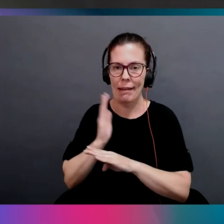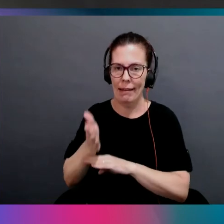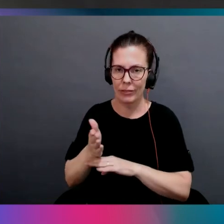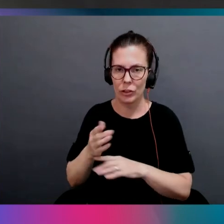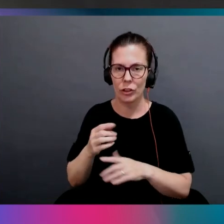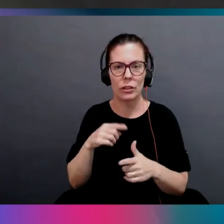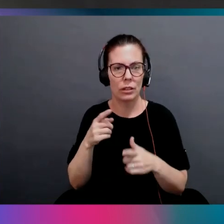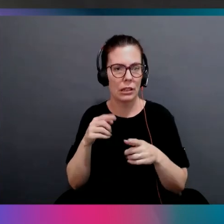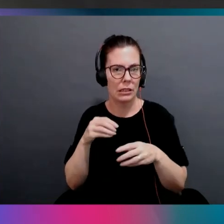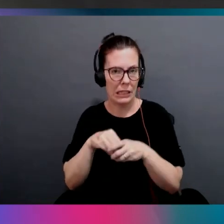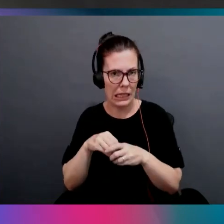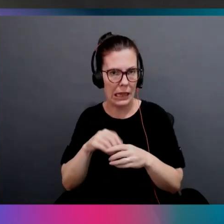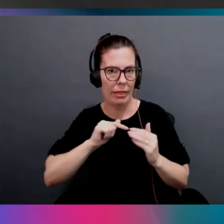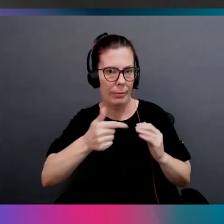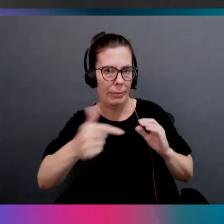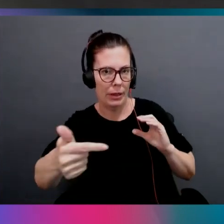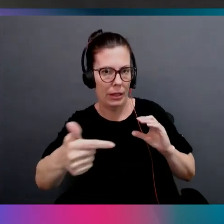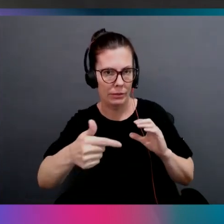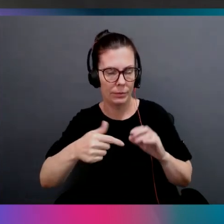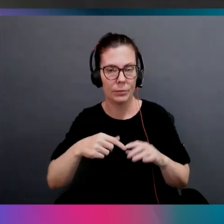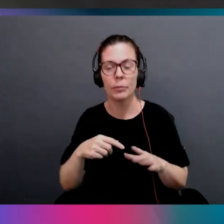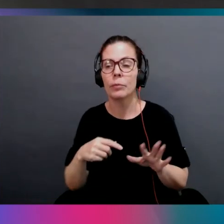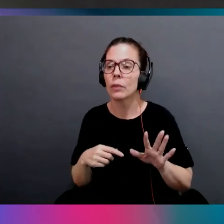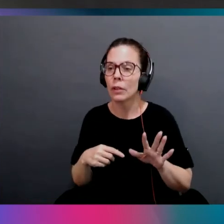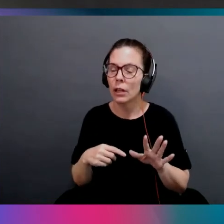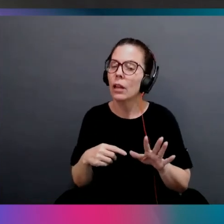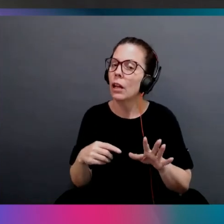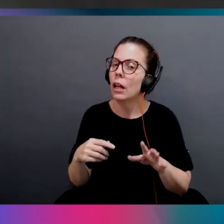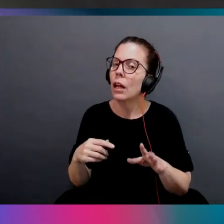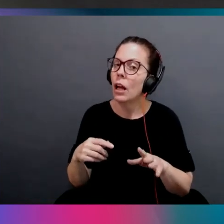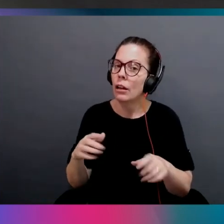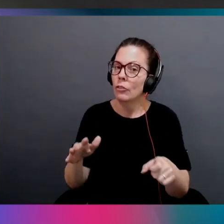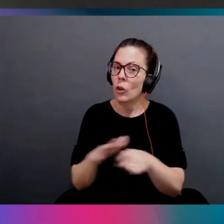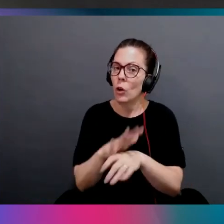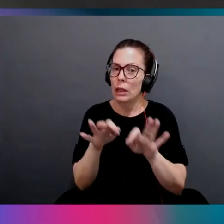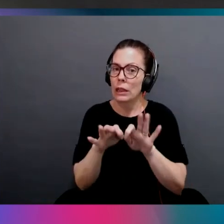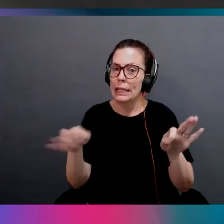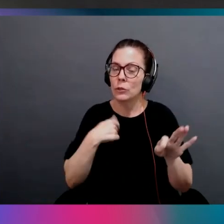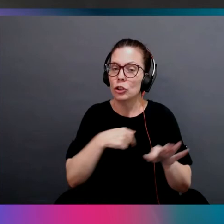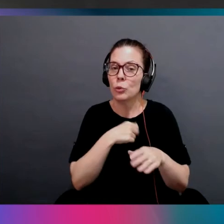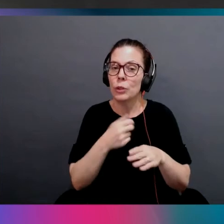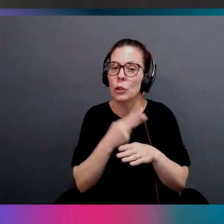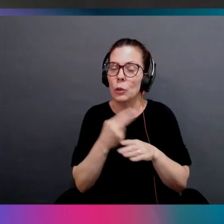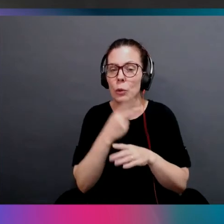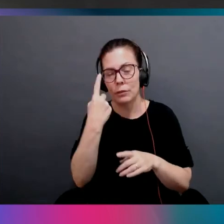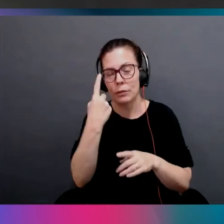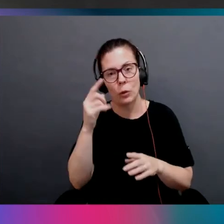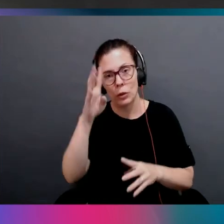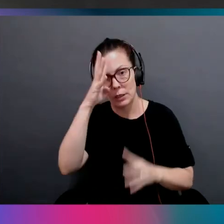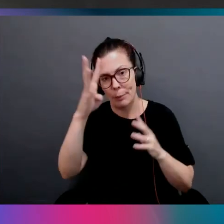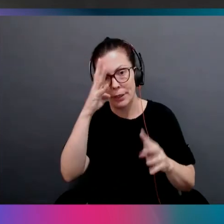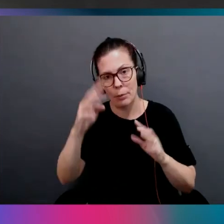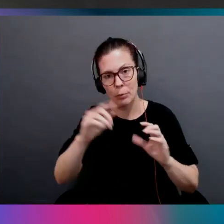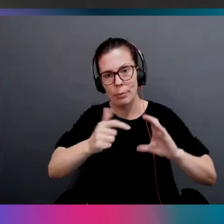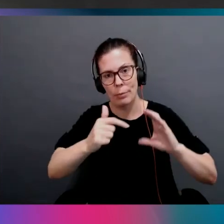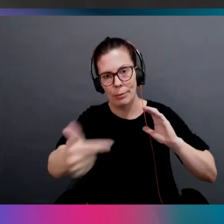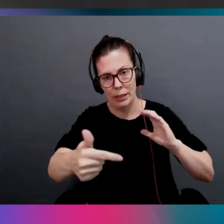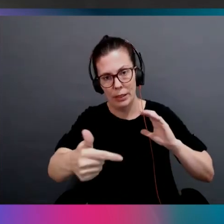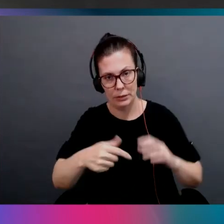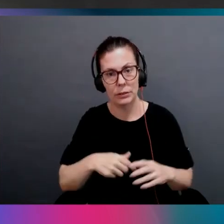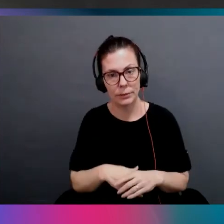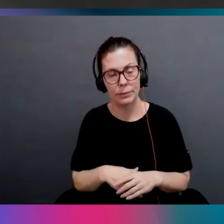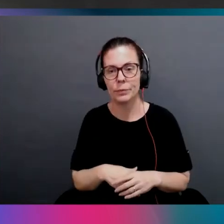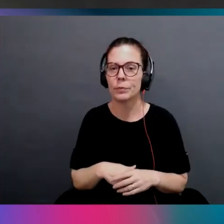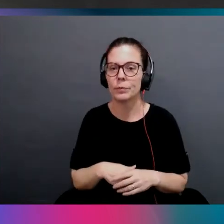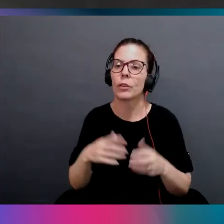pipeline. So there's an entire language that we use for coming up with those pipelines. So let's go